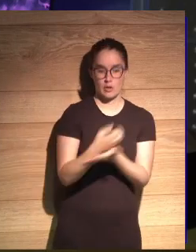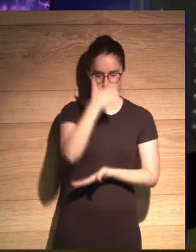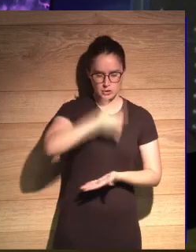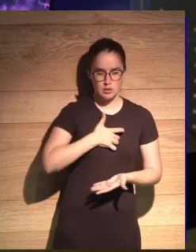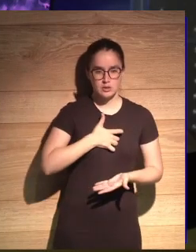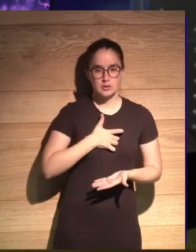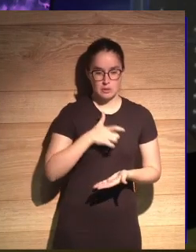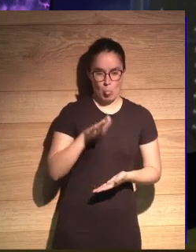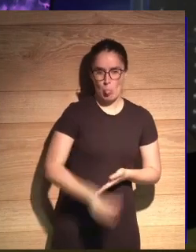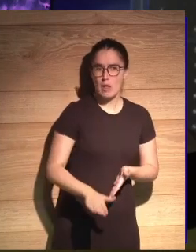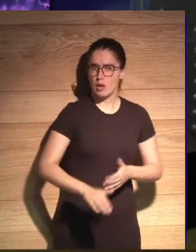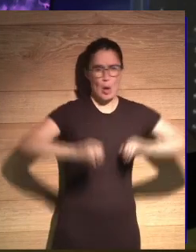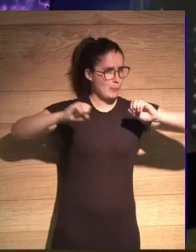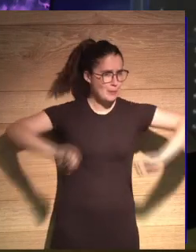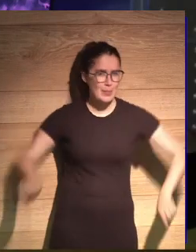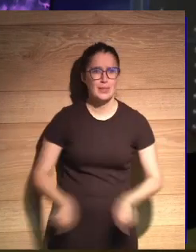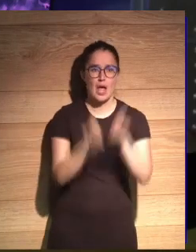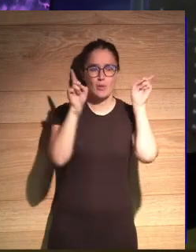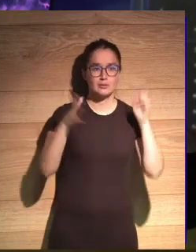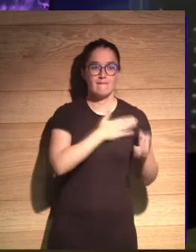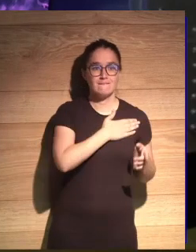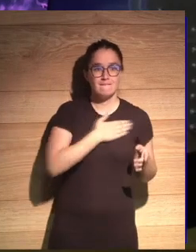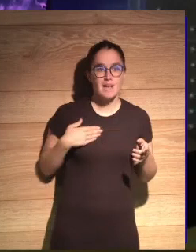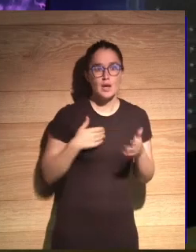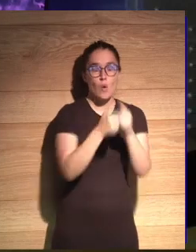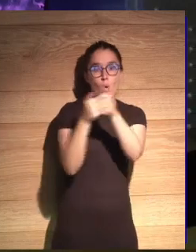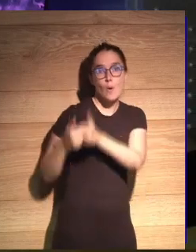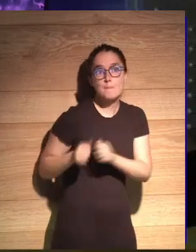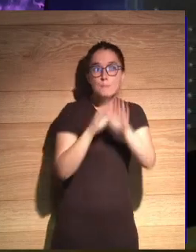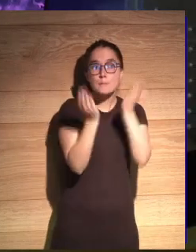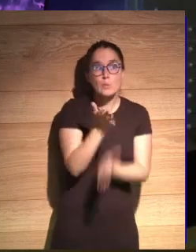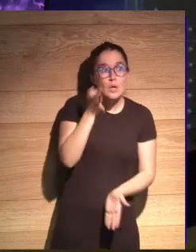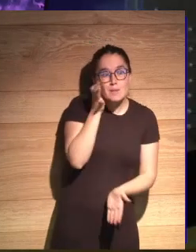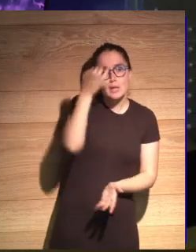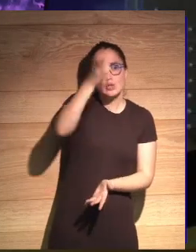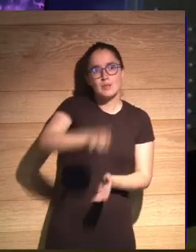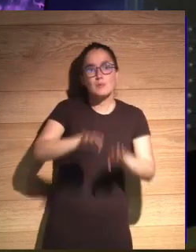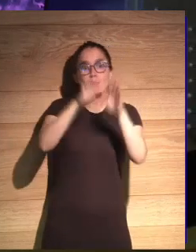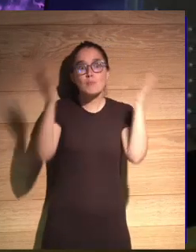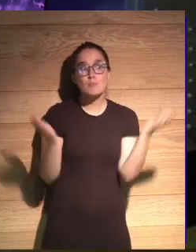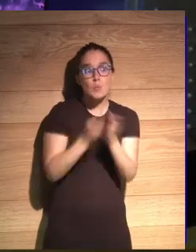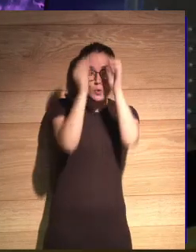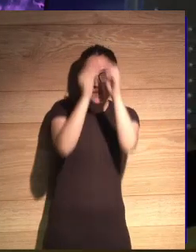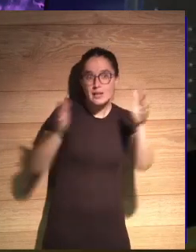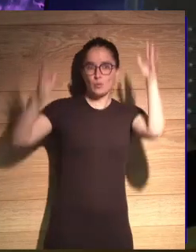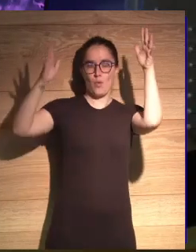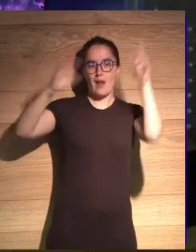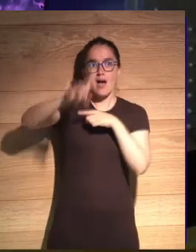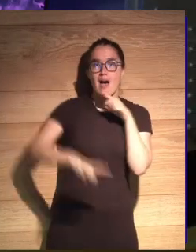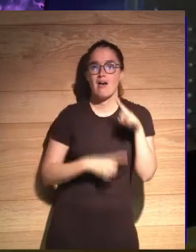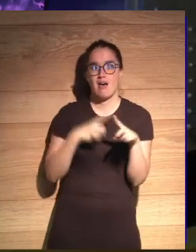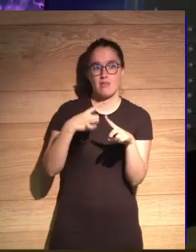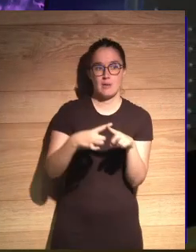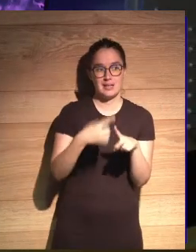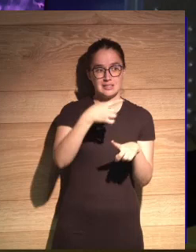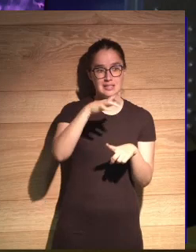context of gaming, and also this need that we all have to play